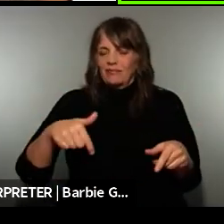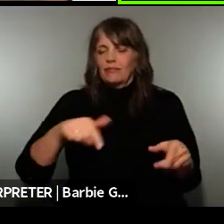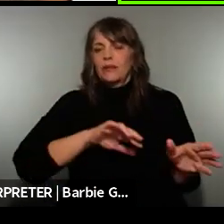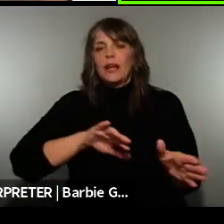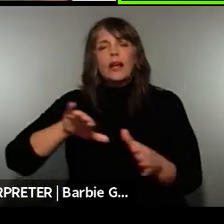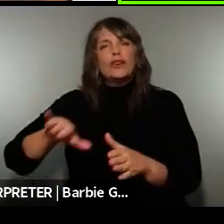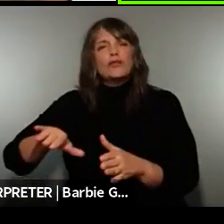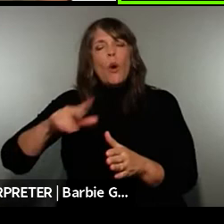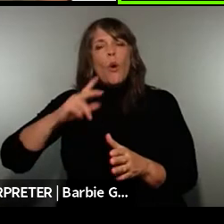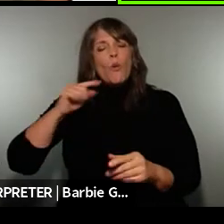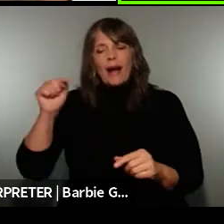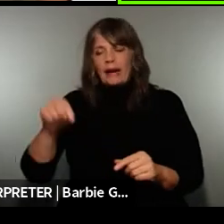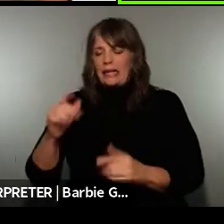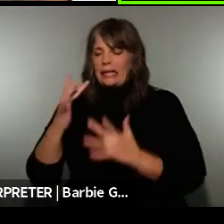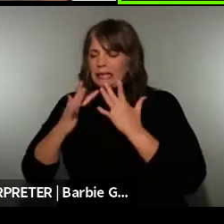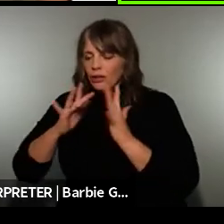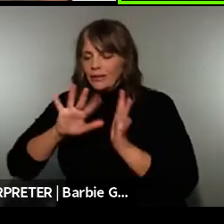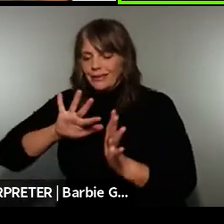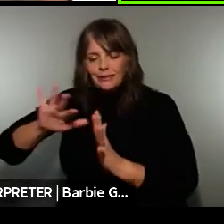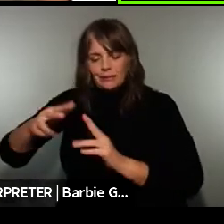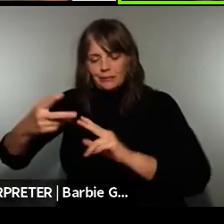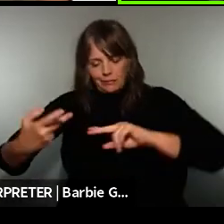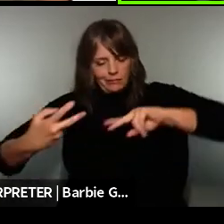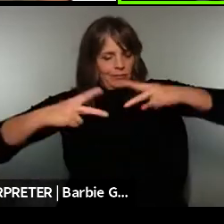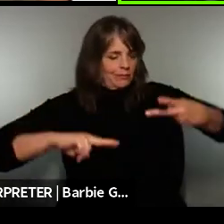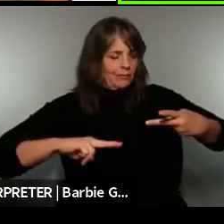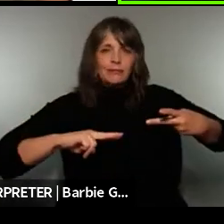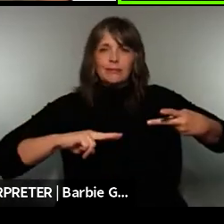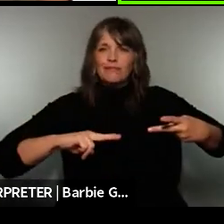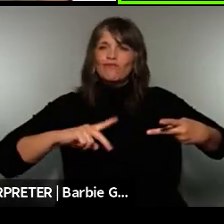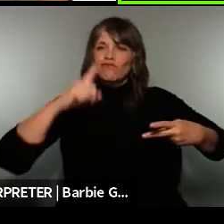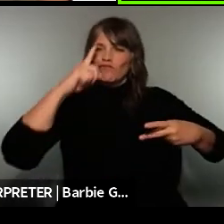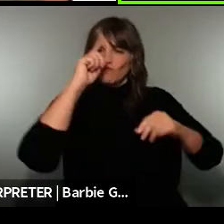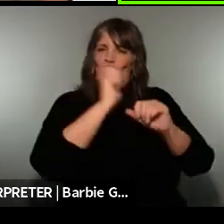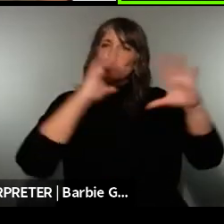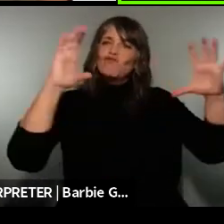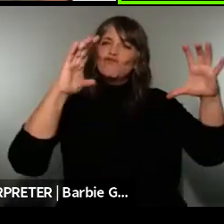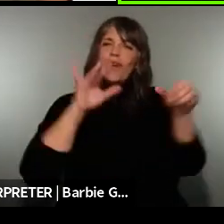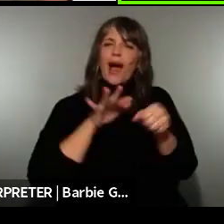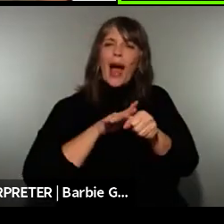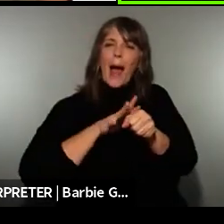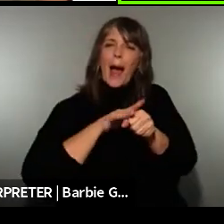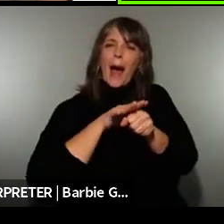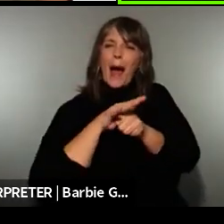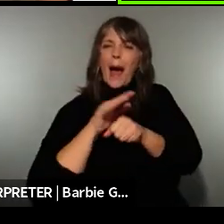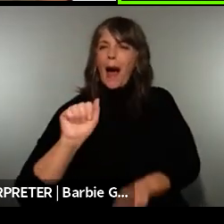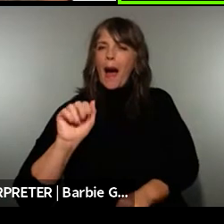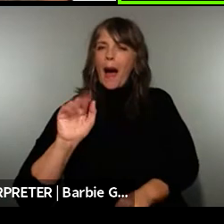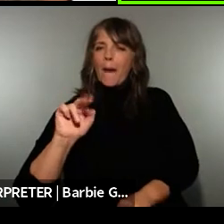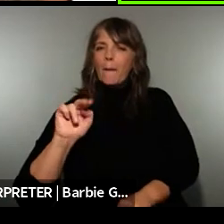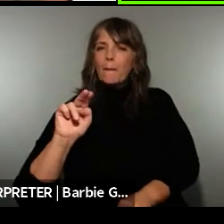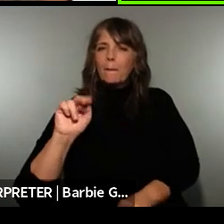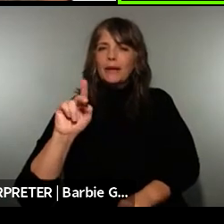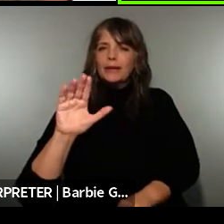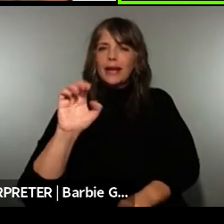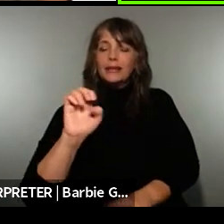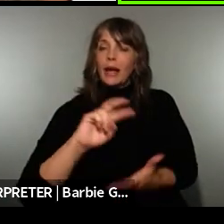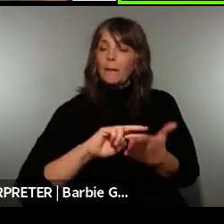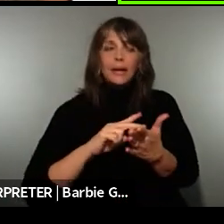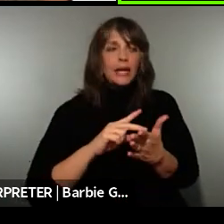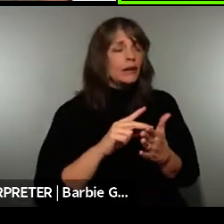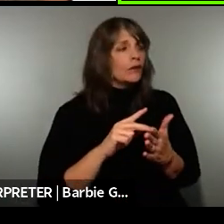that means is that there is more than enough for everyone, and that comes